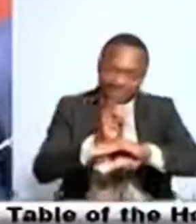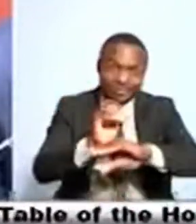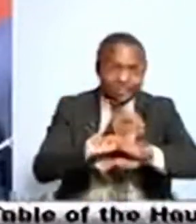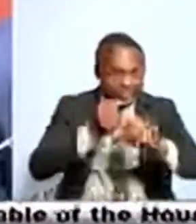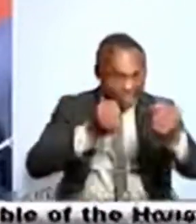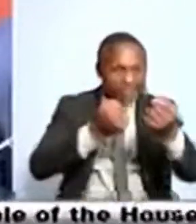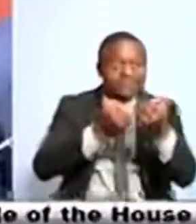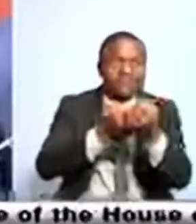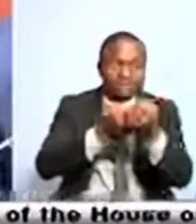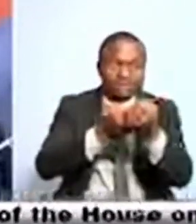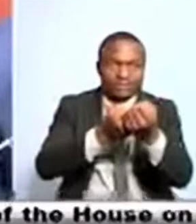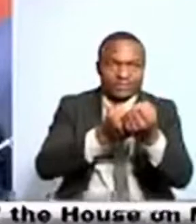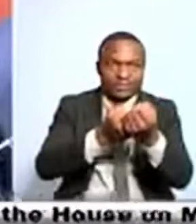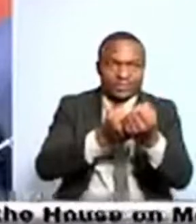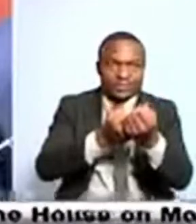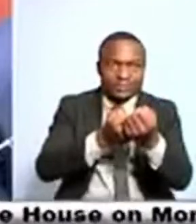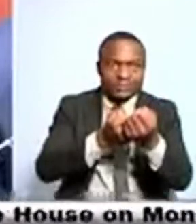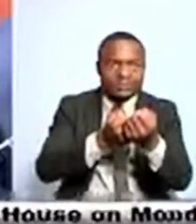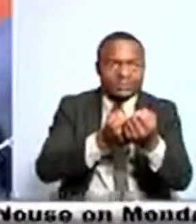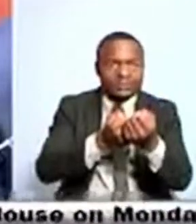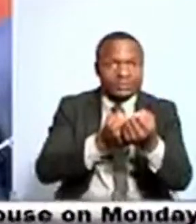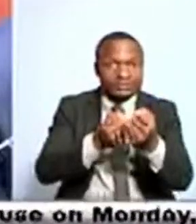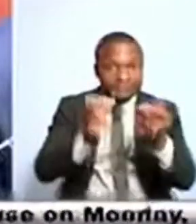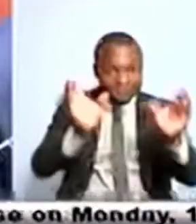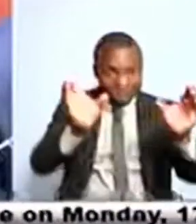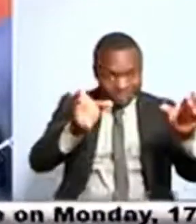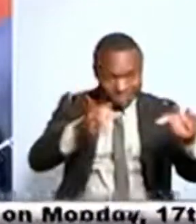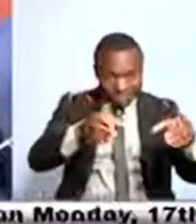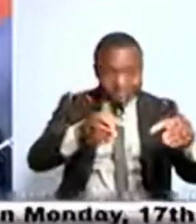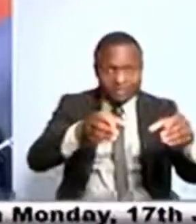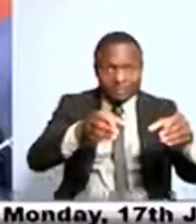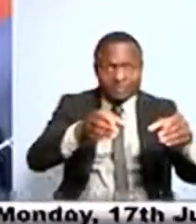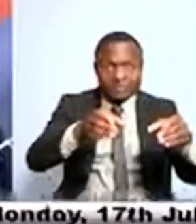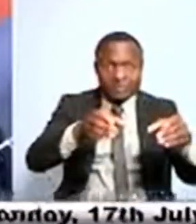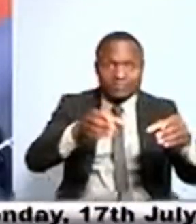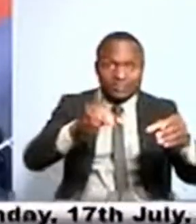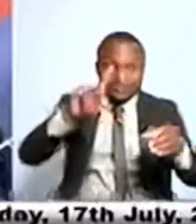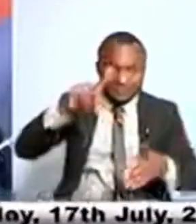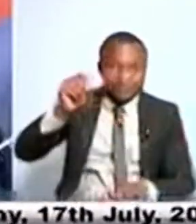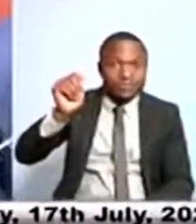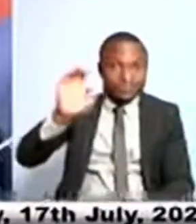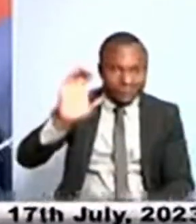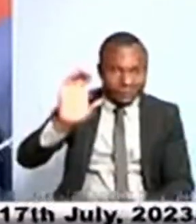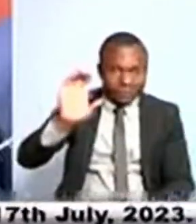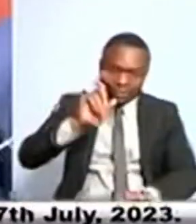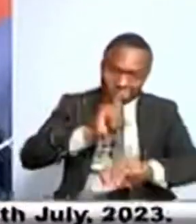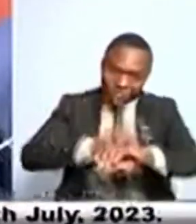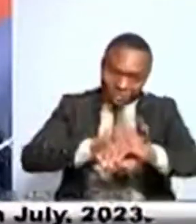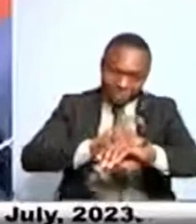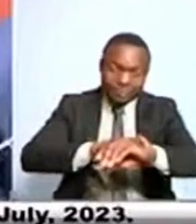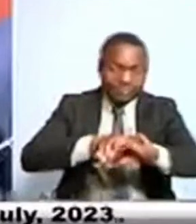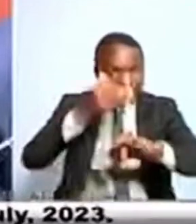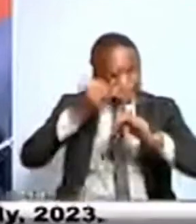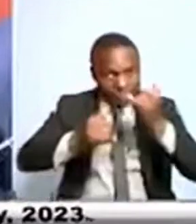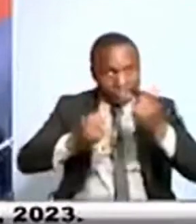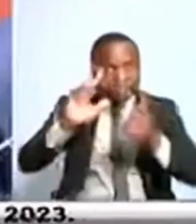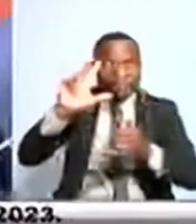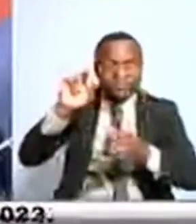support the Committee on Public Accounts for the period ended 31st